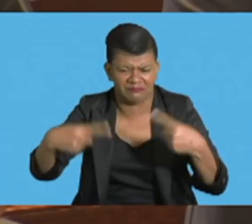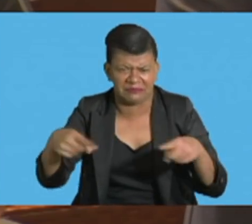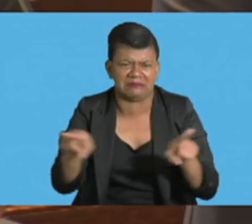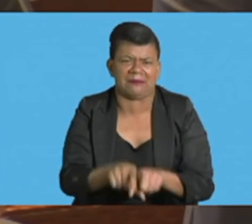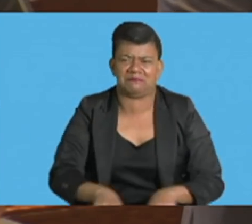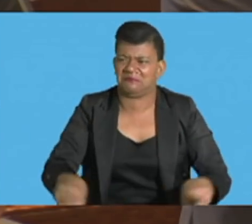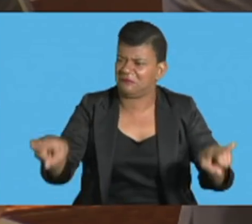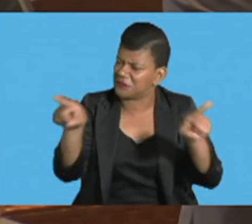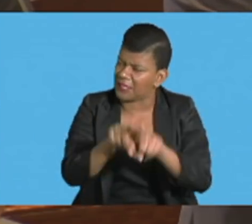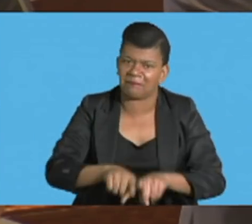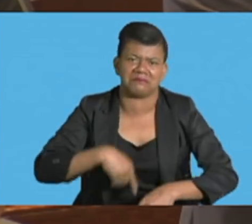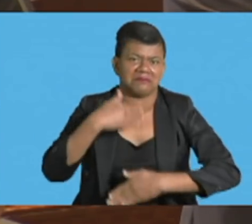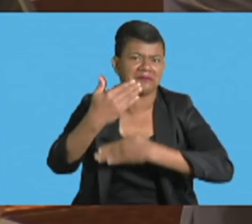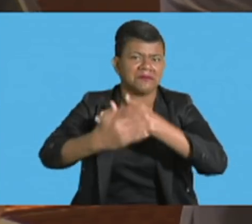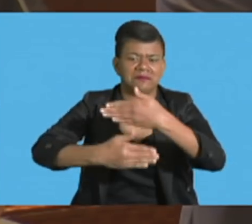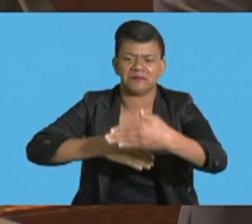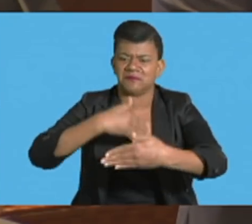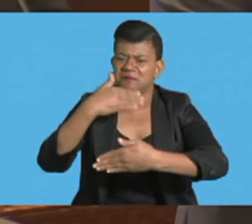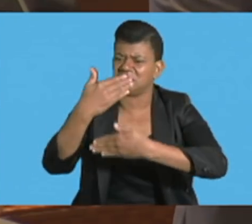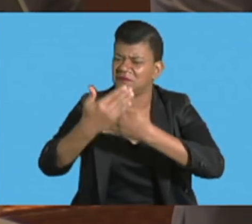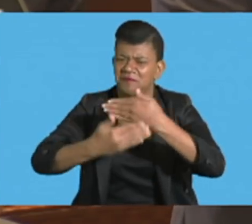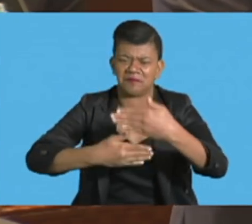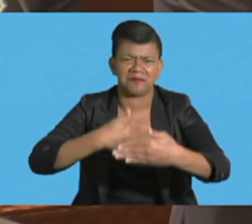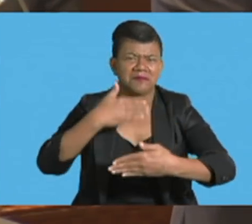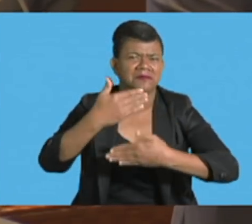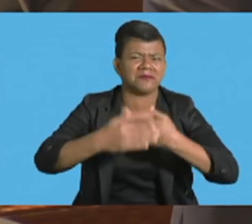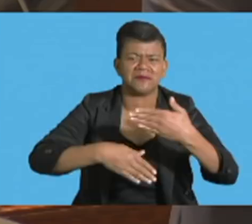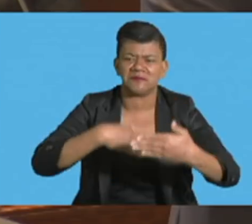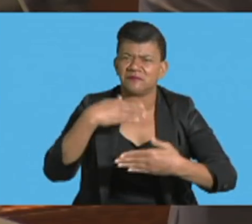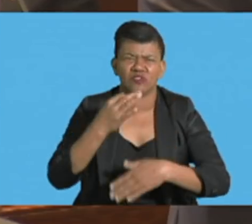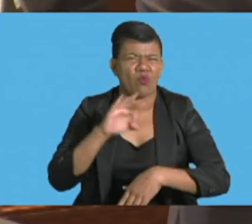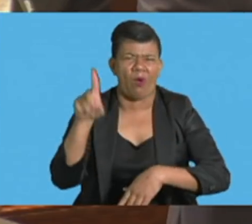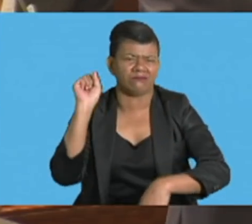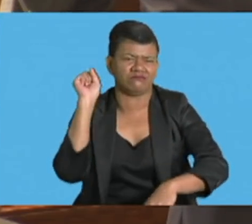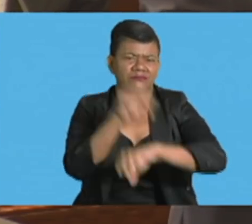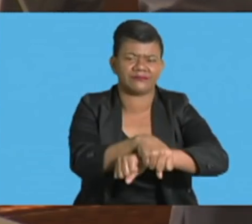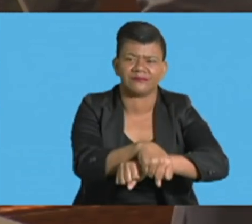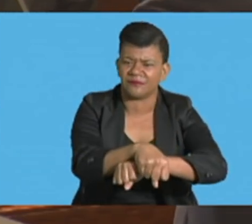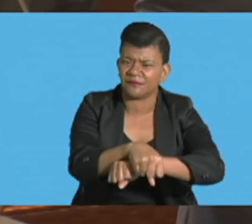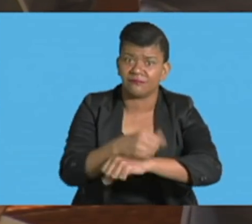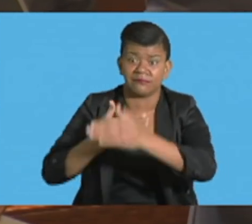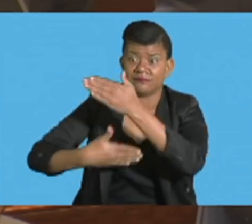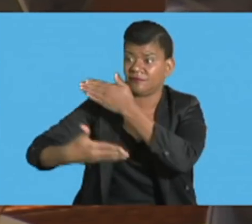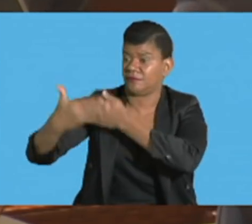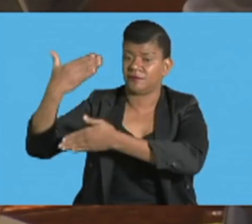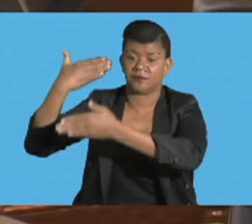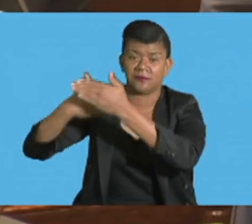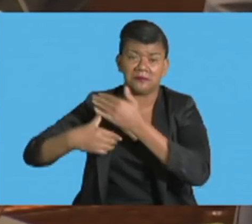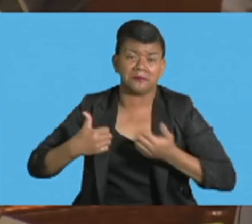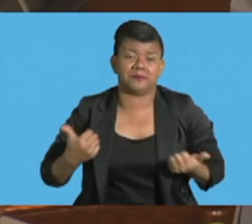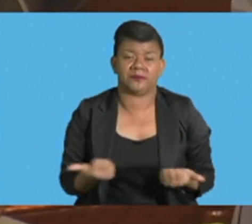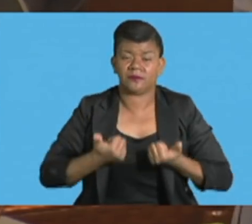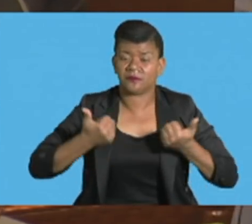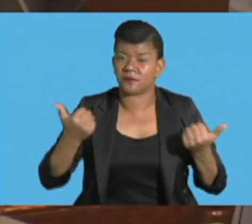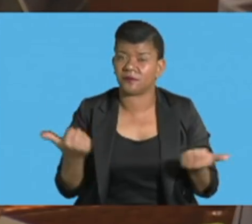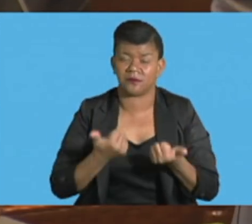year, we have broken records, lowered unemployment, improved our debt to GDP ratio, and